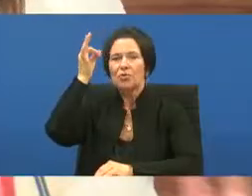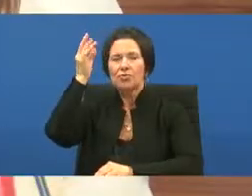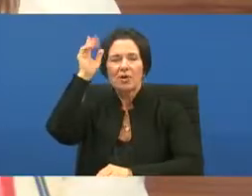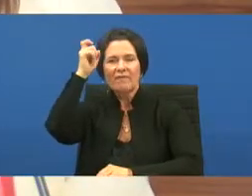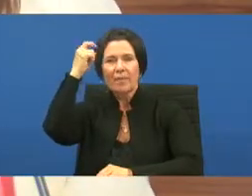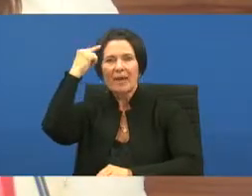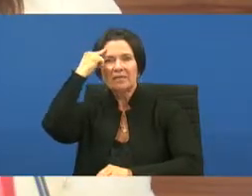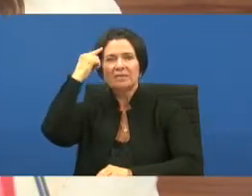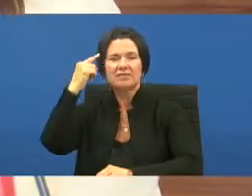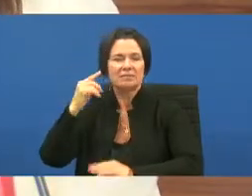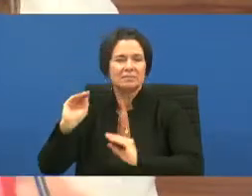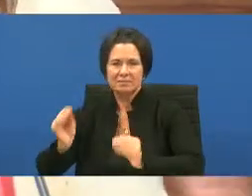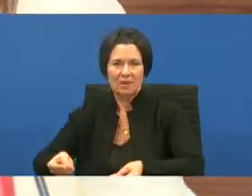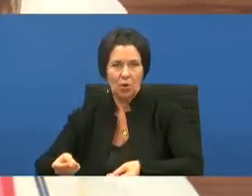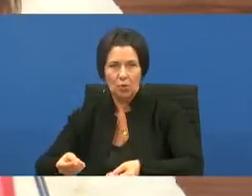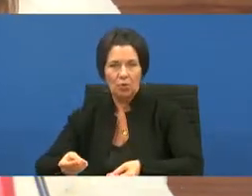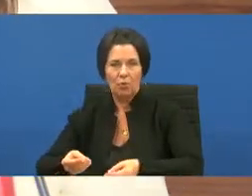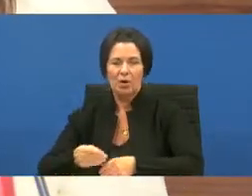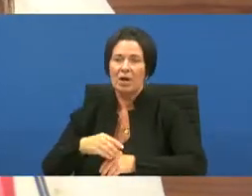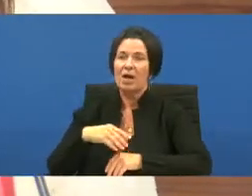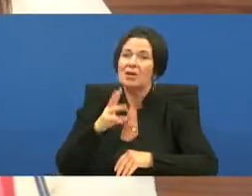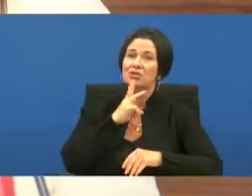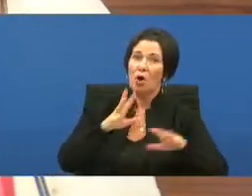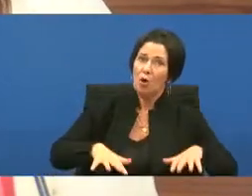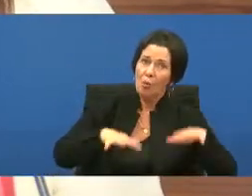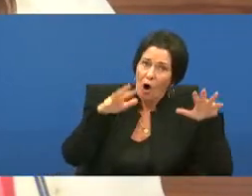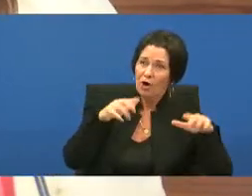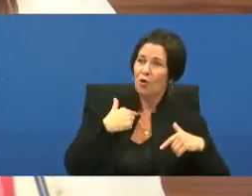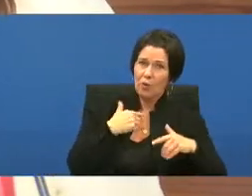with stormwater, we are doing our utmost best to